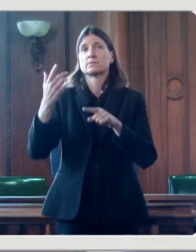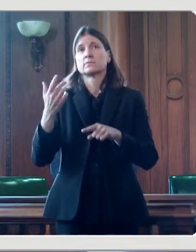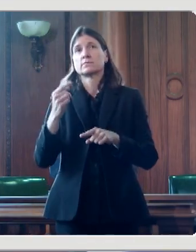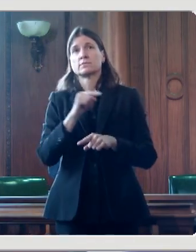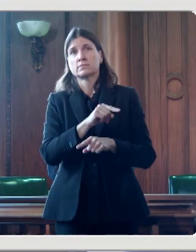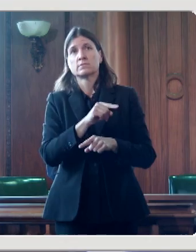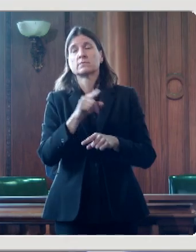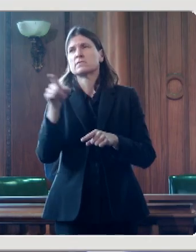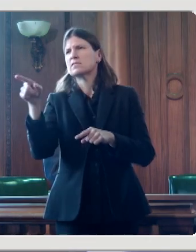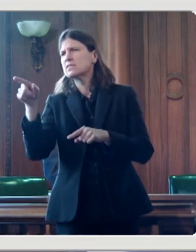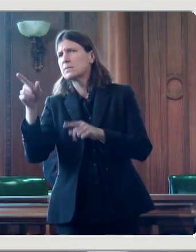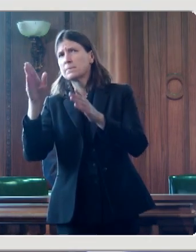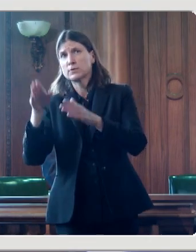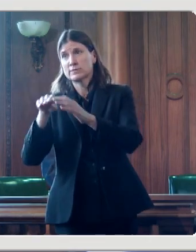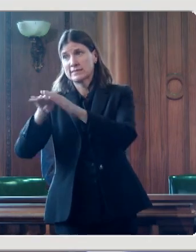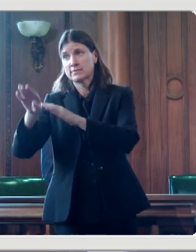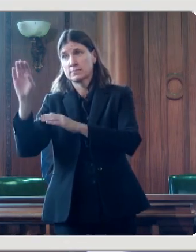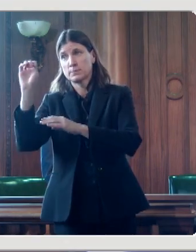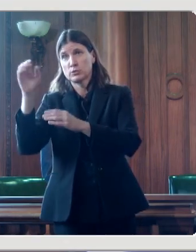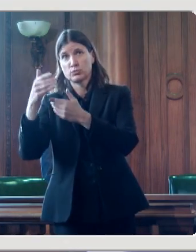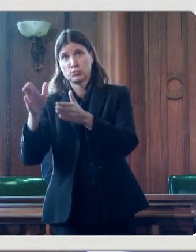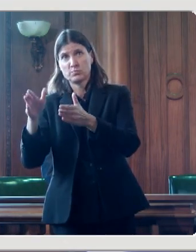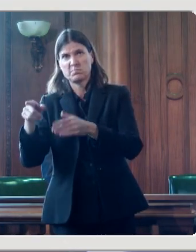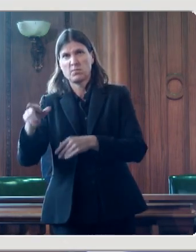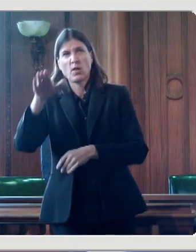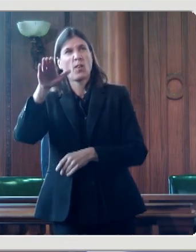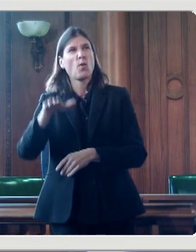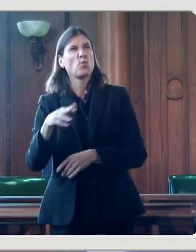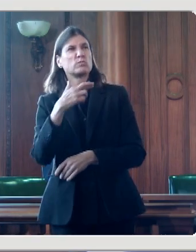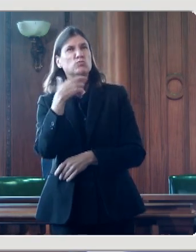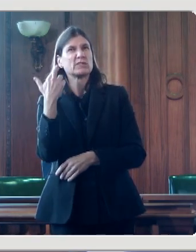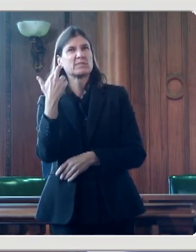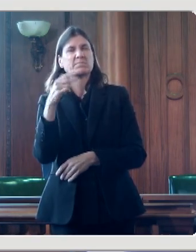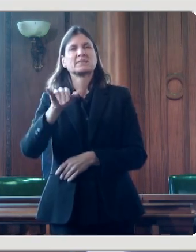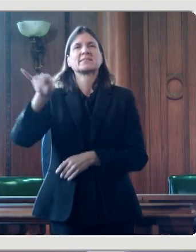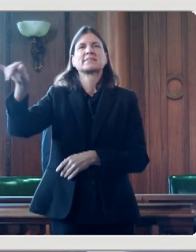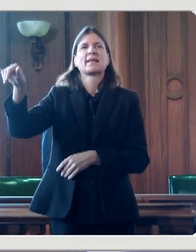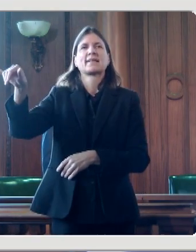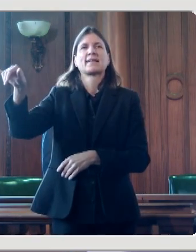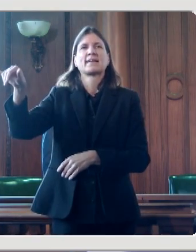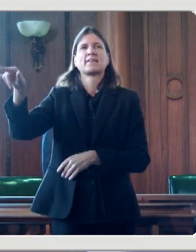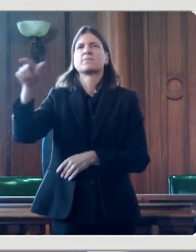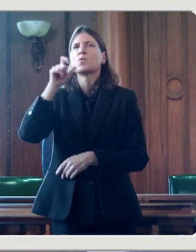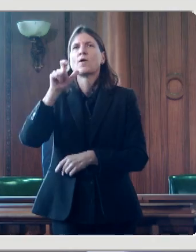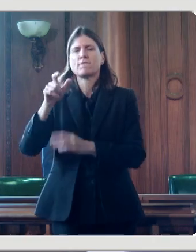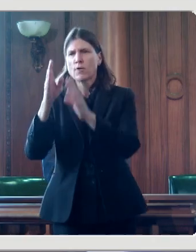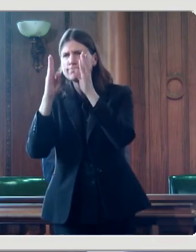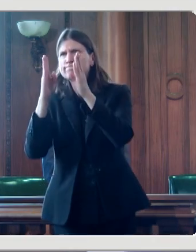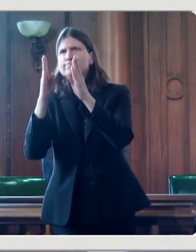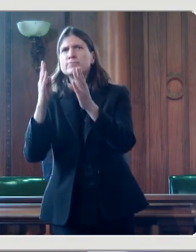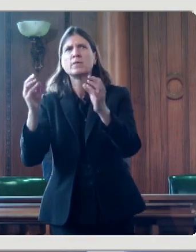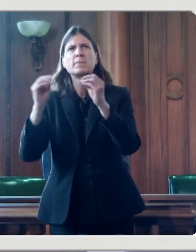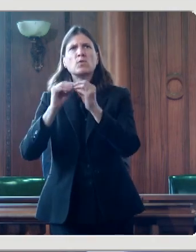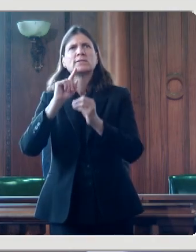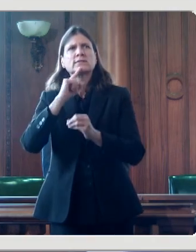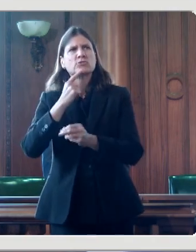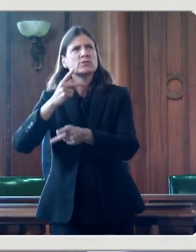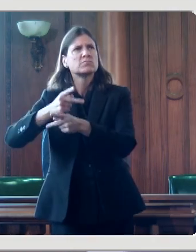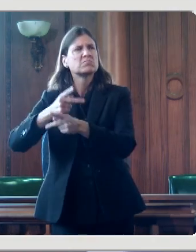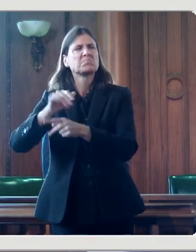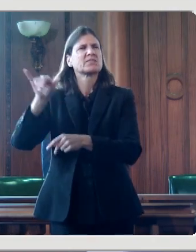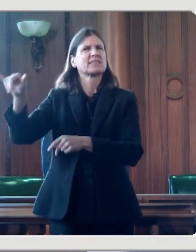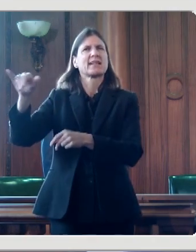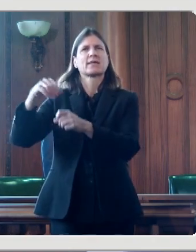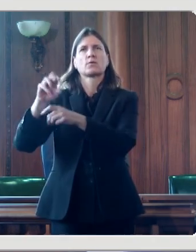And so that is one thing that will ensure that there is, unfortunately, a steady supply of patients